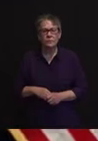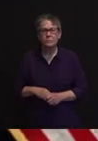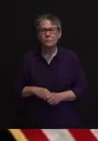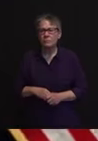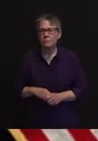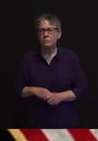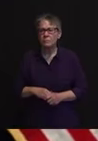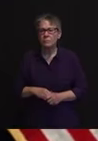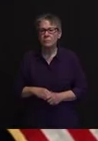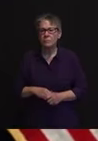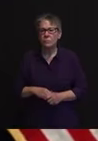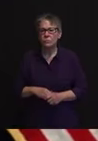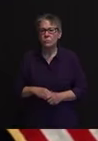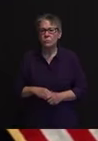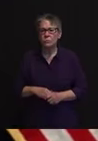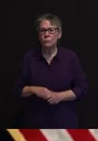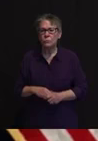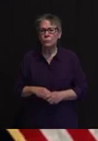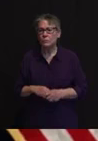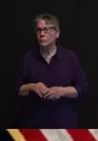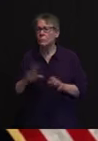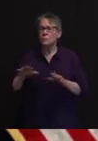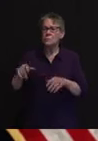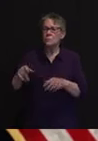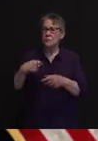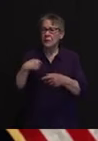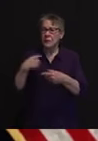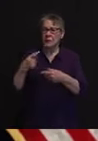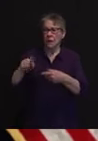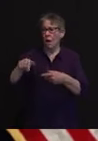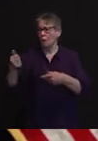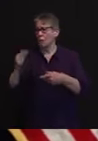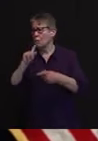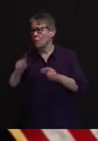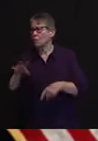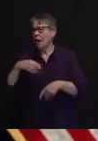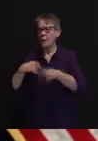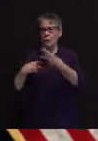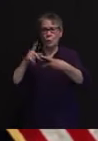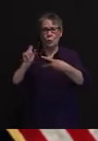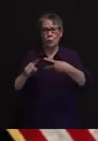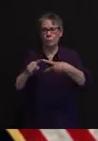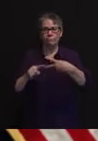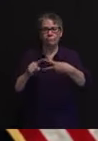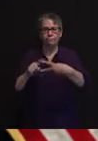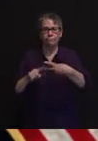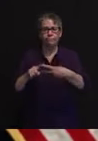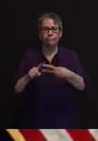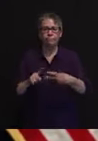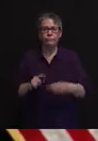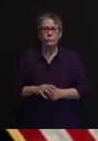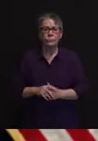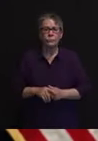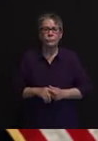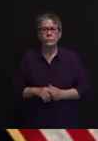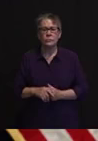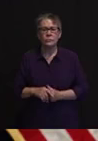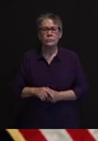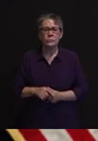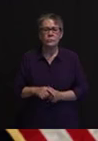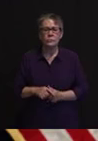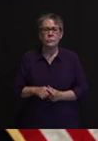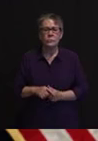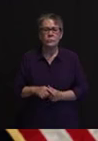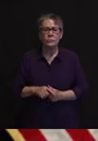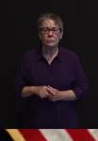today. So the multi-state cooperative that you announced, will that be in lieu of the Skunk Works